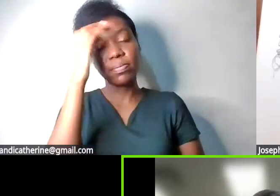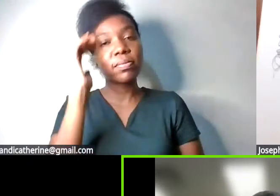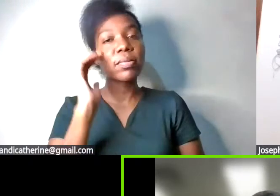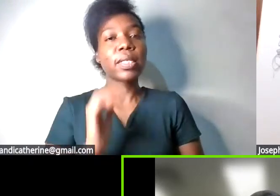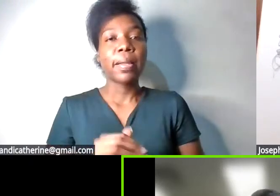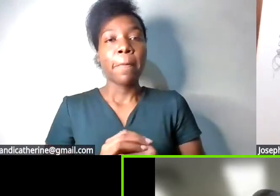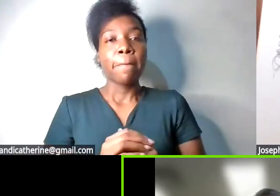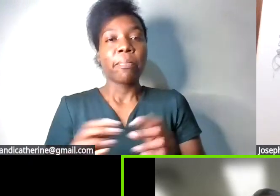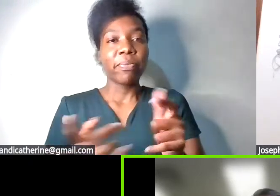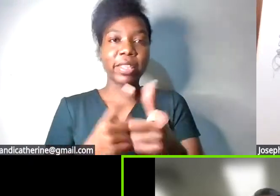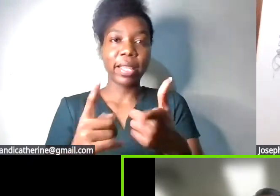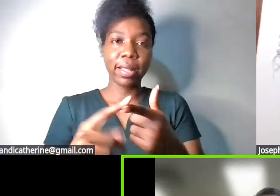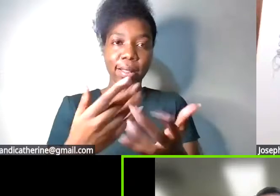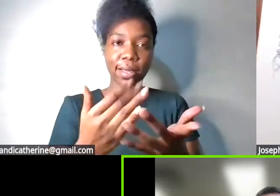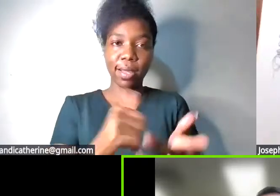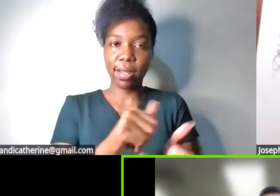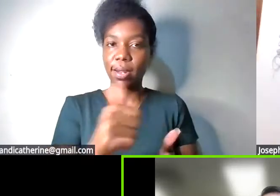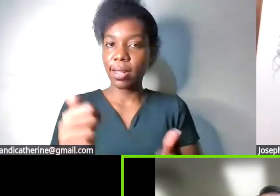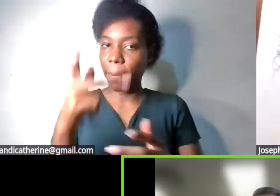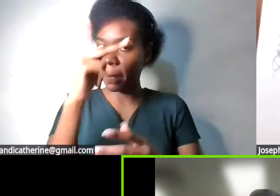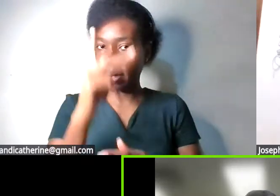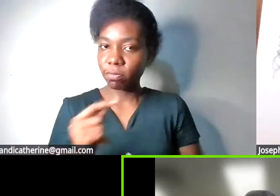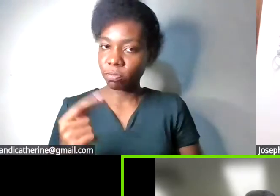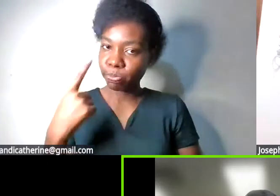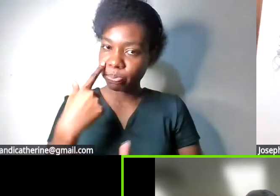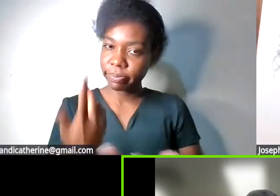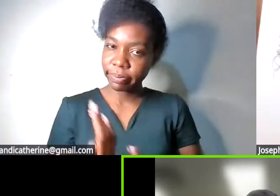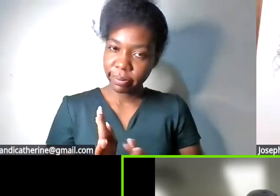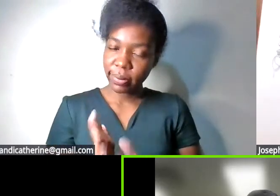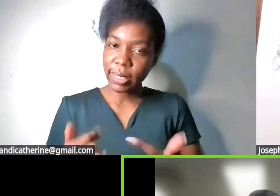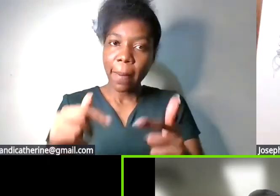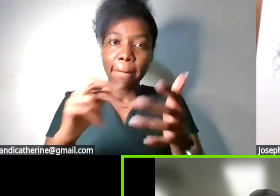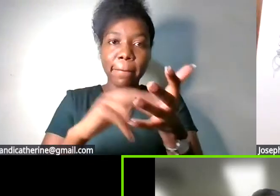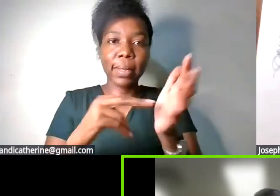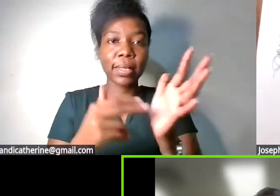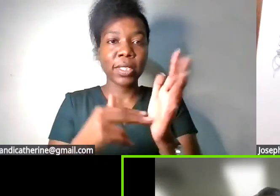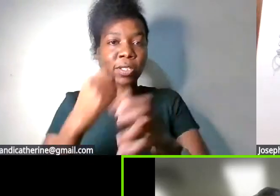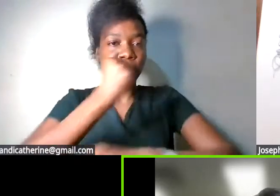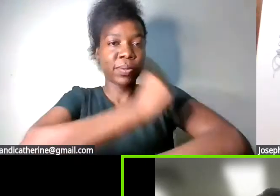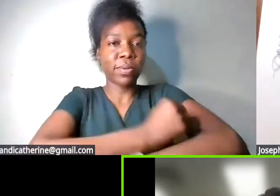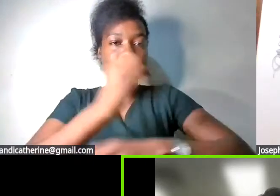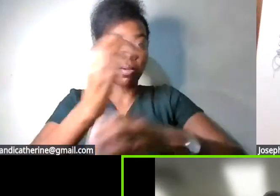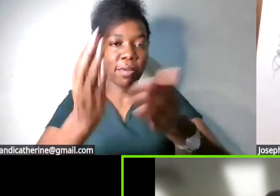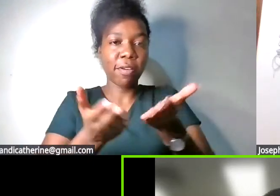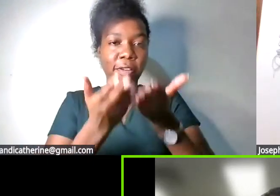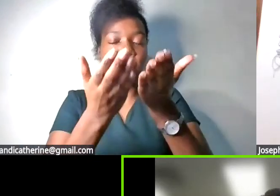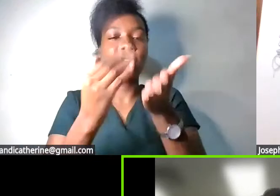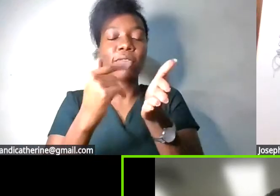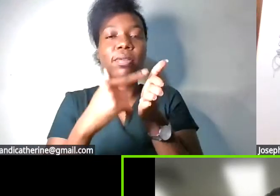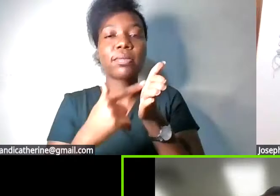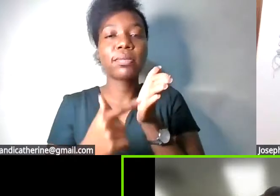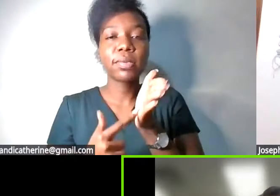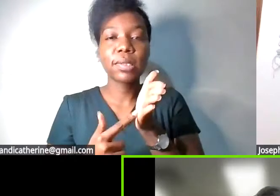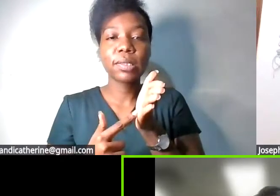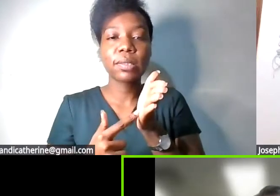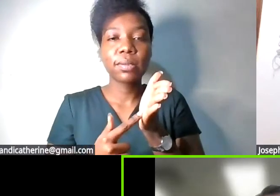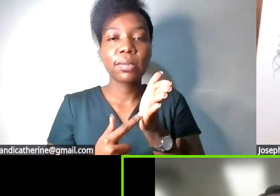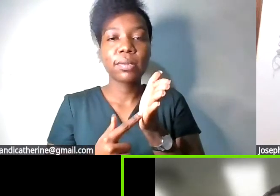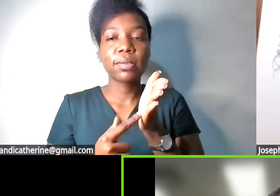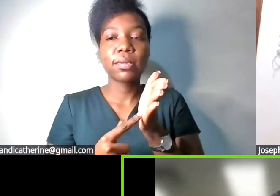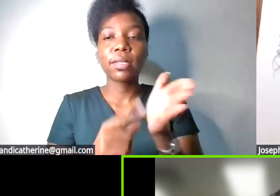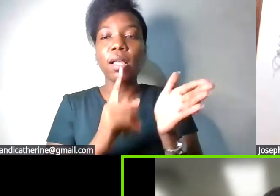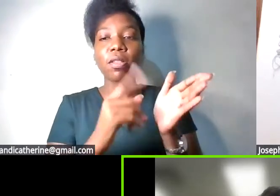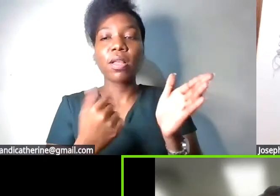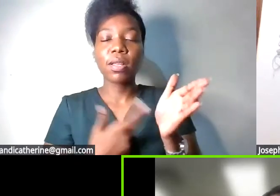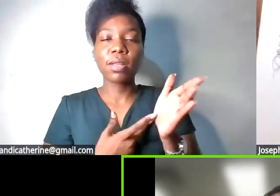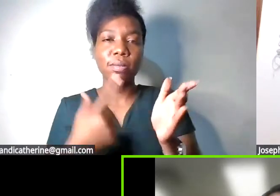that parents should be looking at is what else does the school offer, right? So not only is it, how do they get into